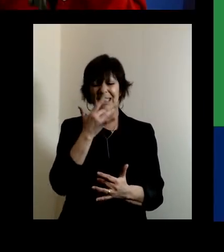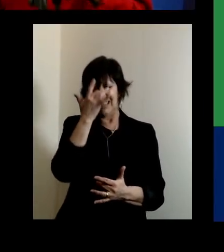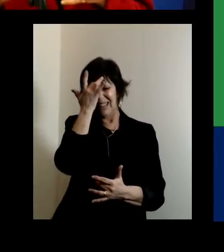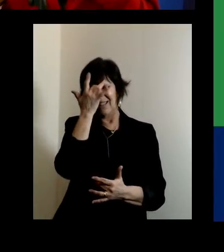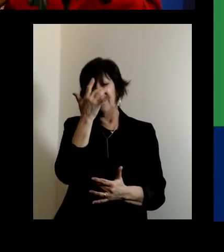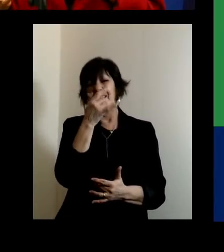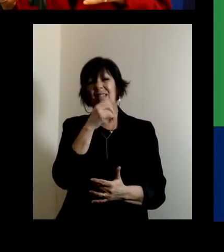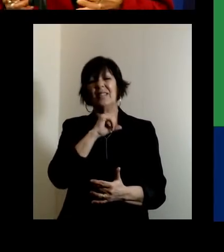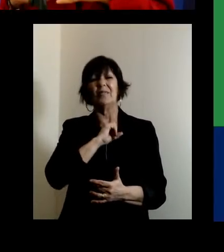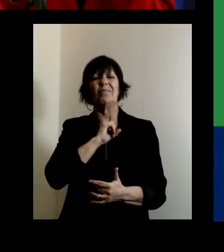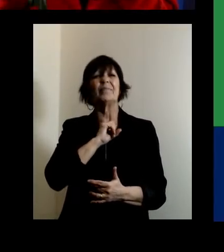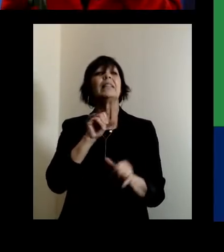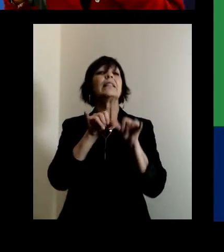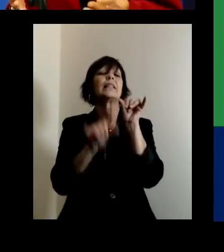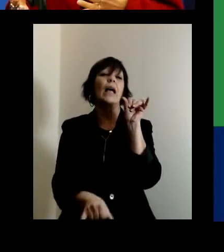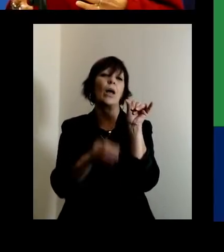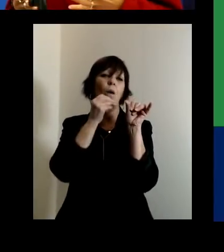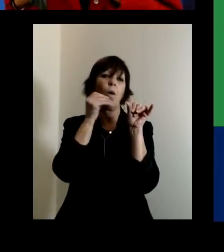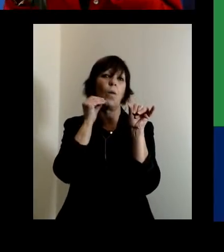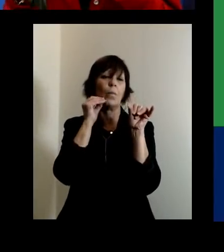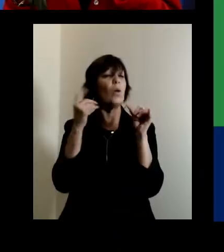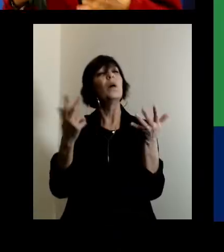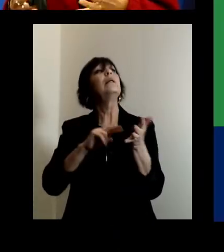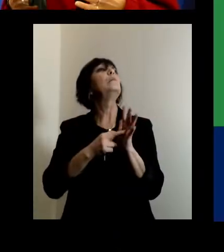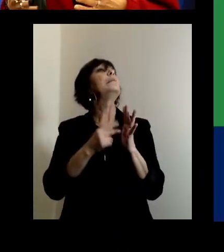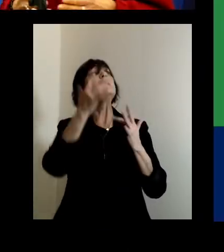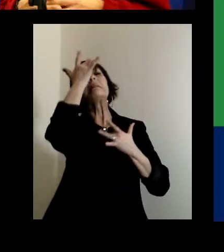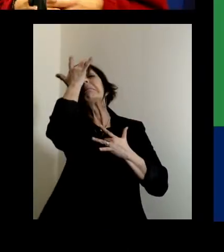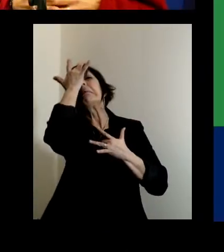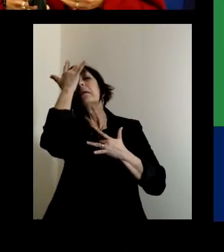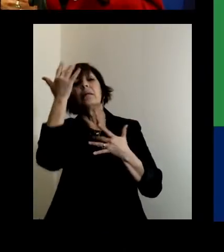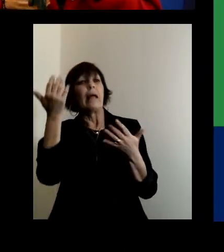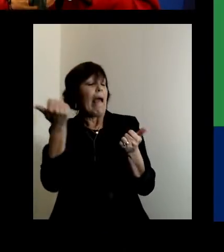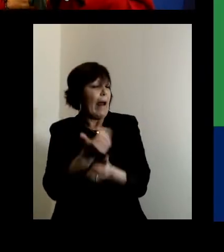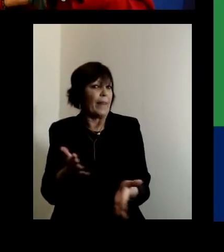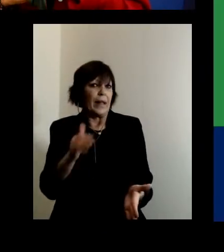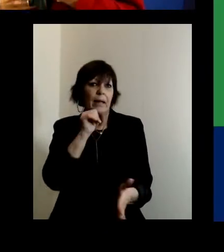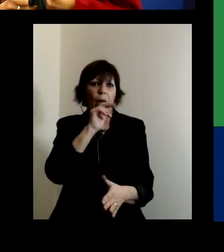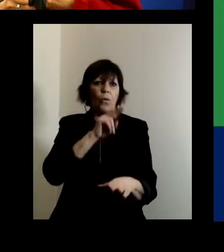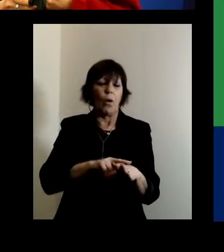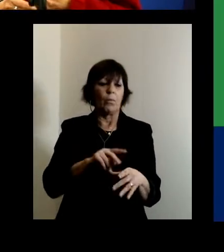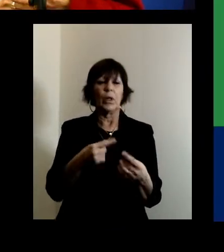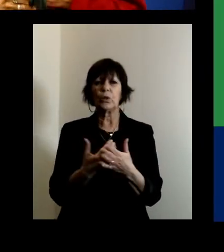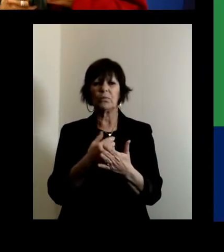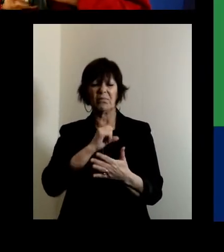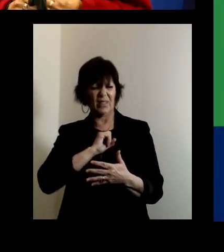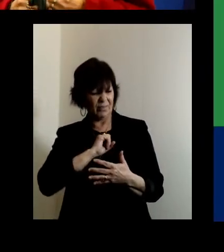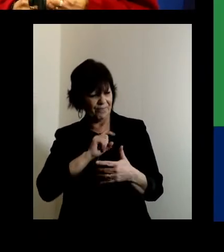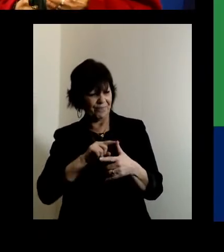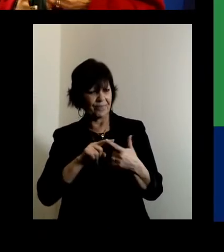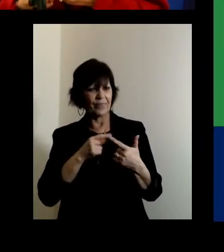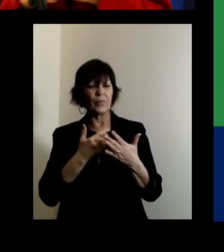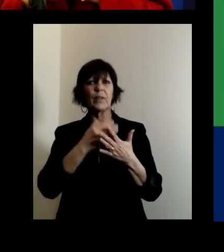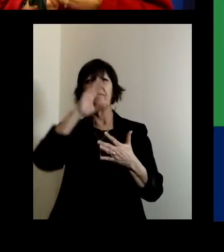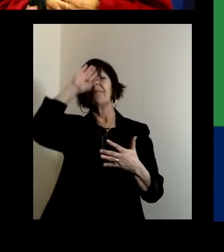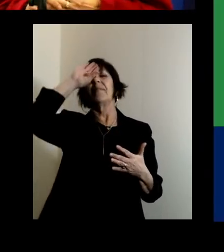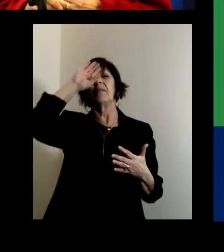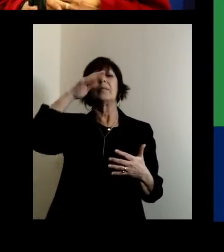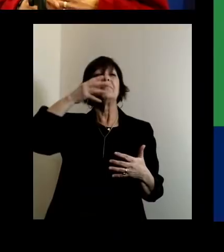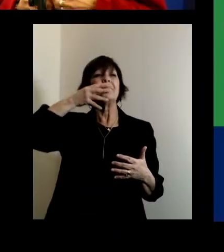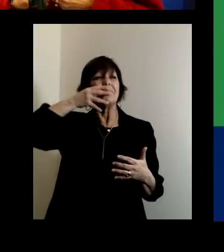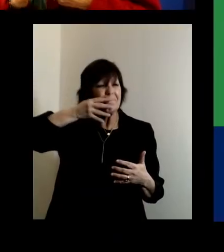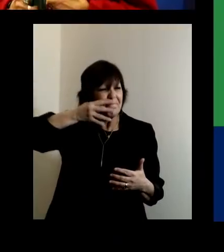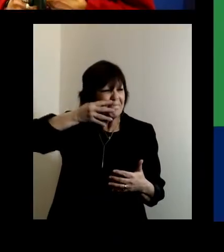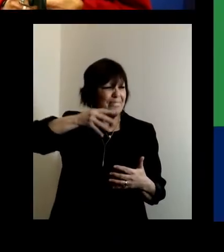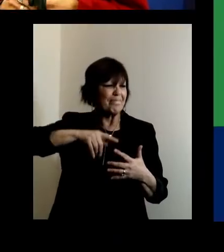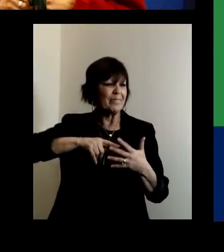so what do you mean by sick? I mean, it could be anything that's not a normal symptom. So if you have a new cough, a new fever, a new runny nose,